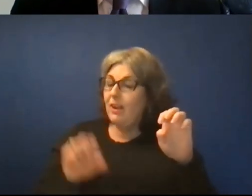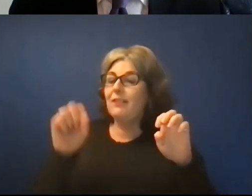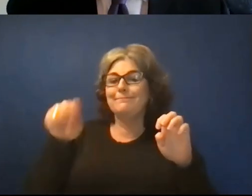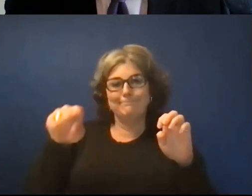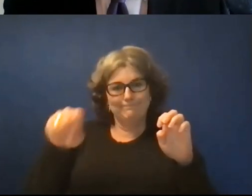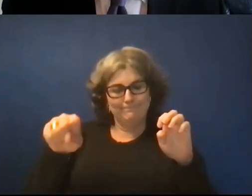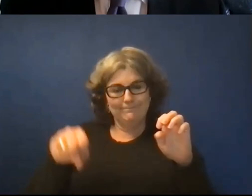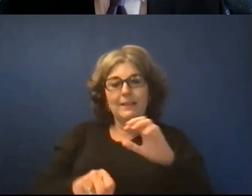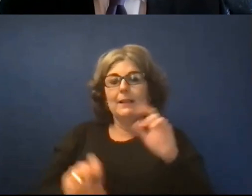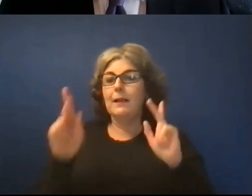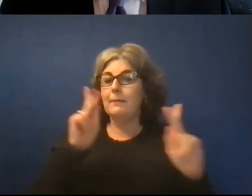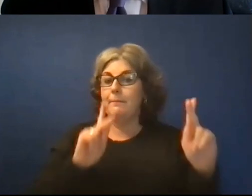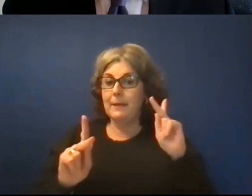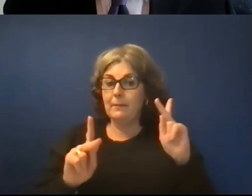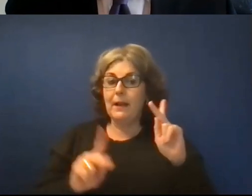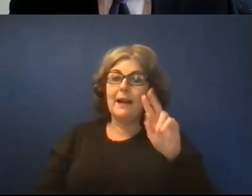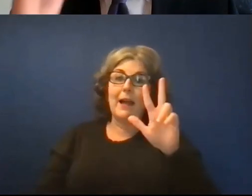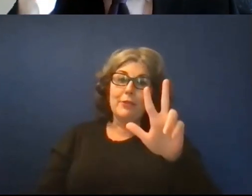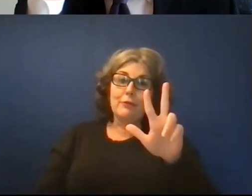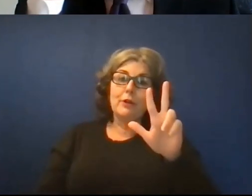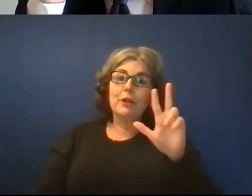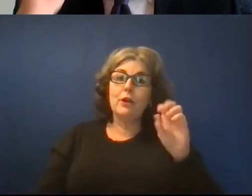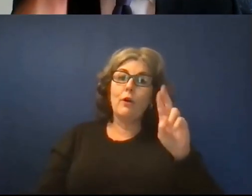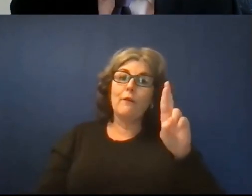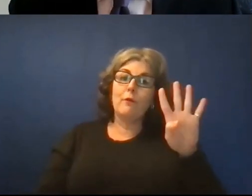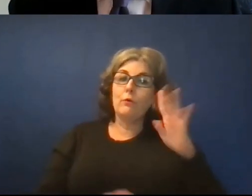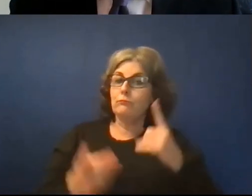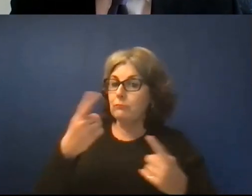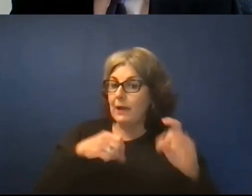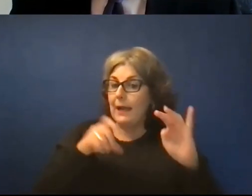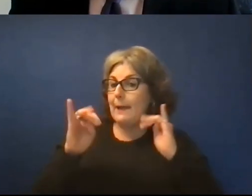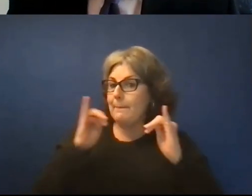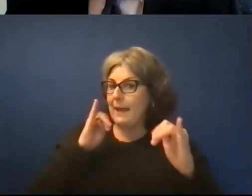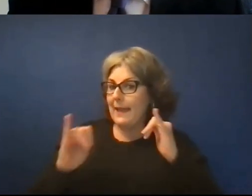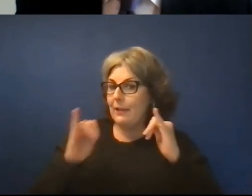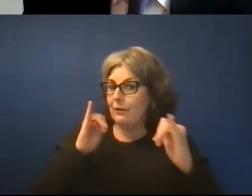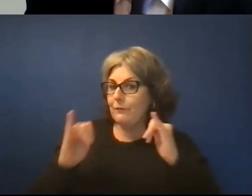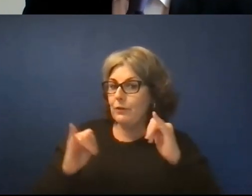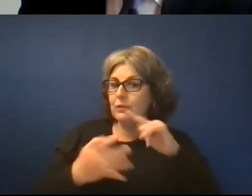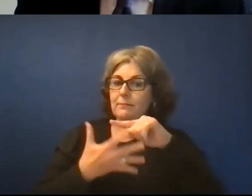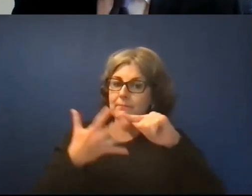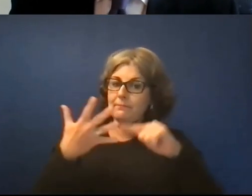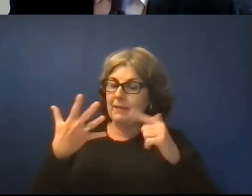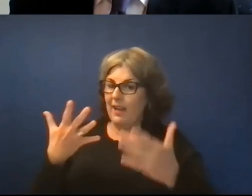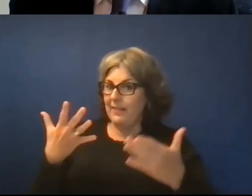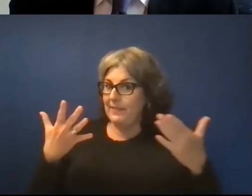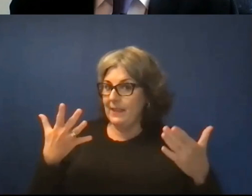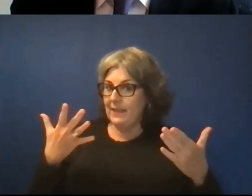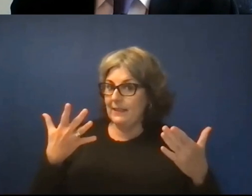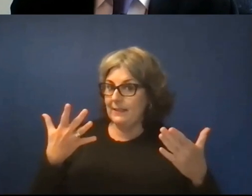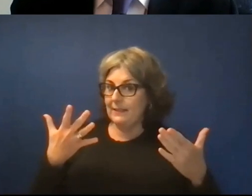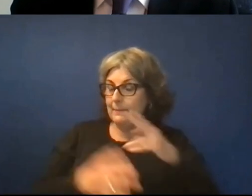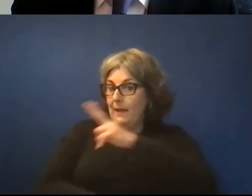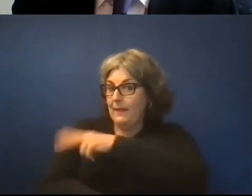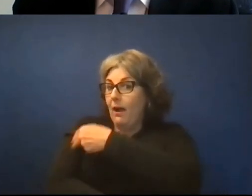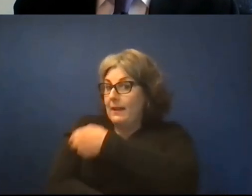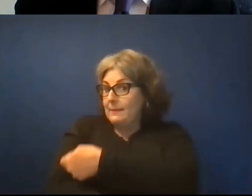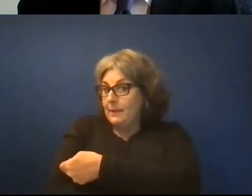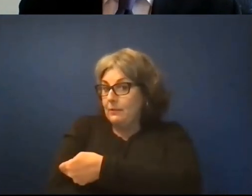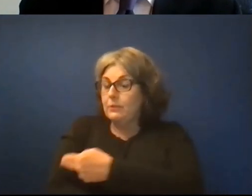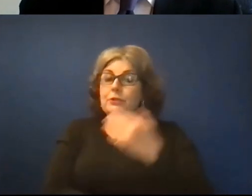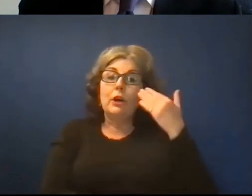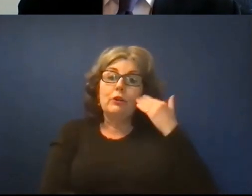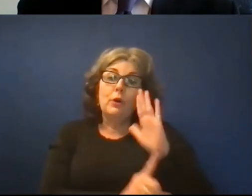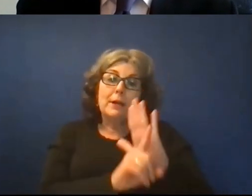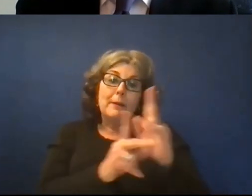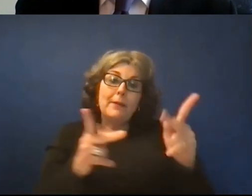And we will ask you, I got at least 3 to 4 questions at my interview about certain things about the hospital. So knowing about